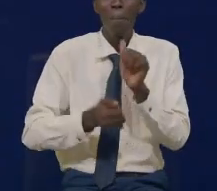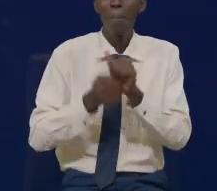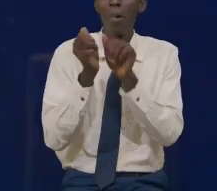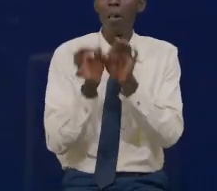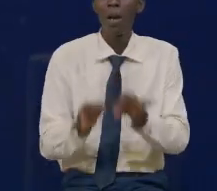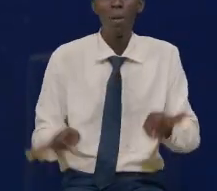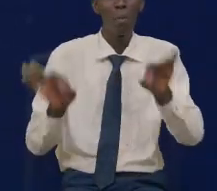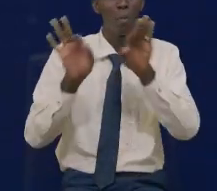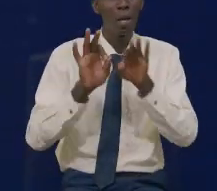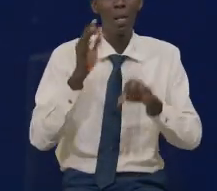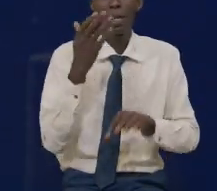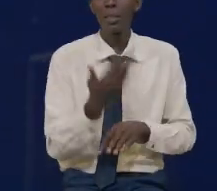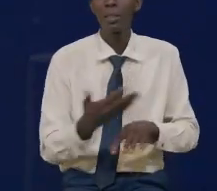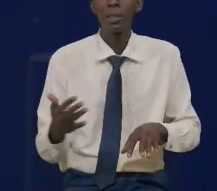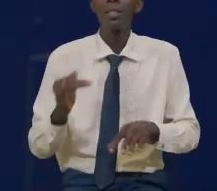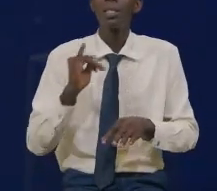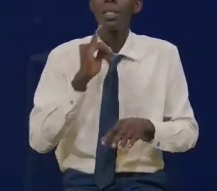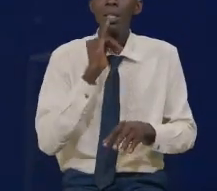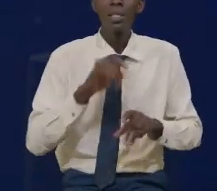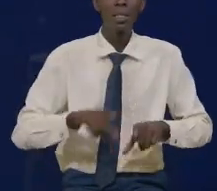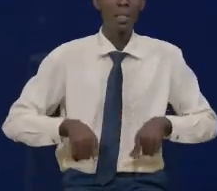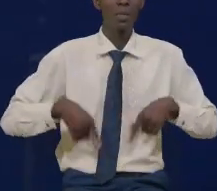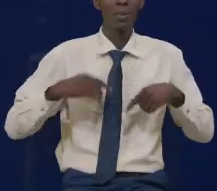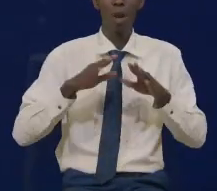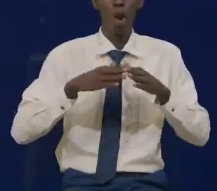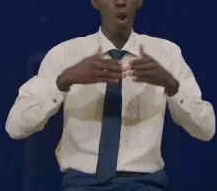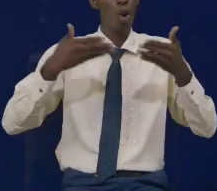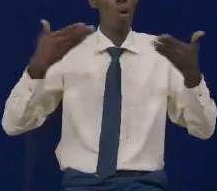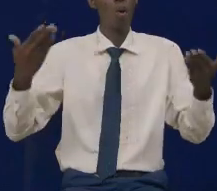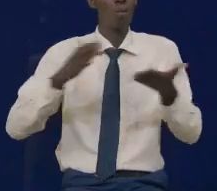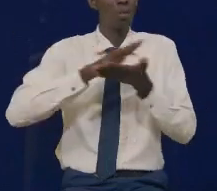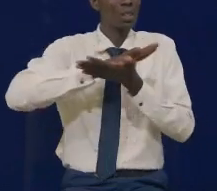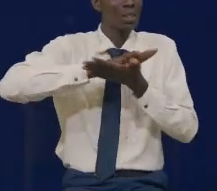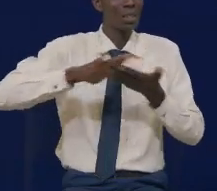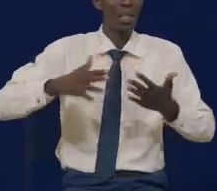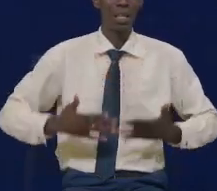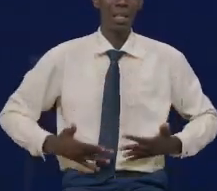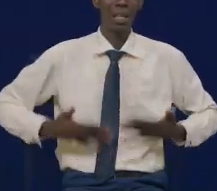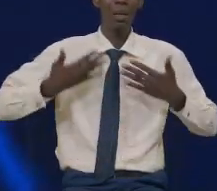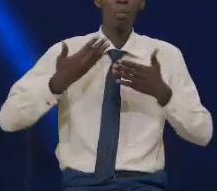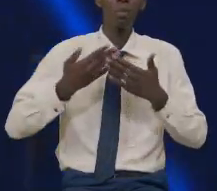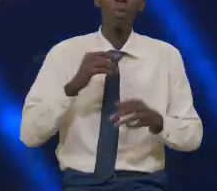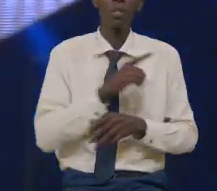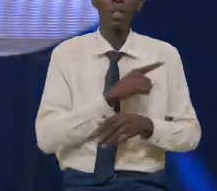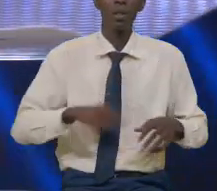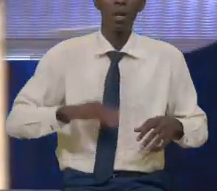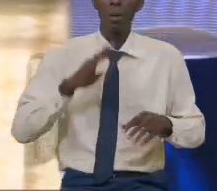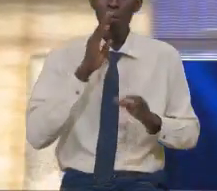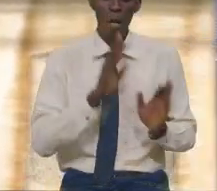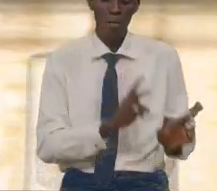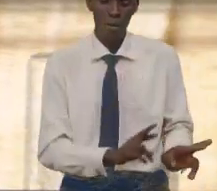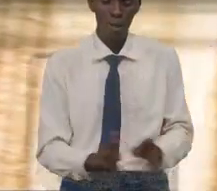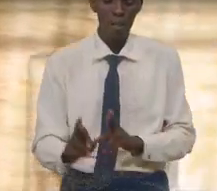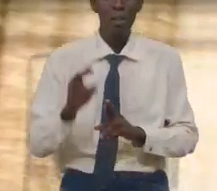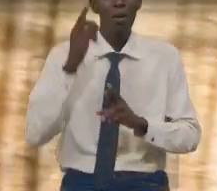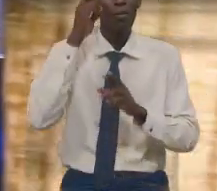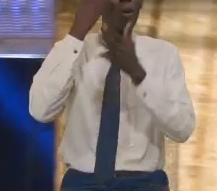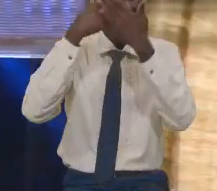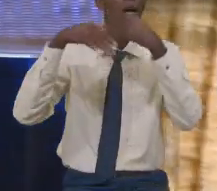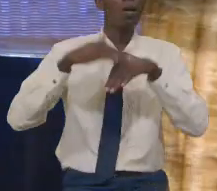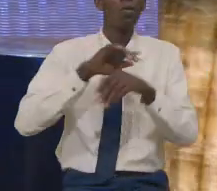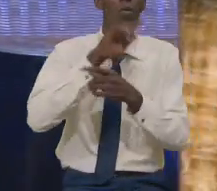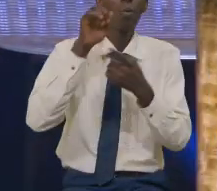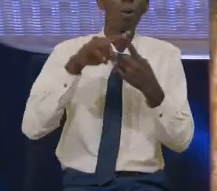important thing is living transparently before the Lord and be ready for heaven when the